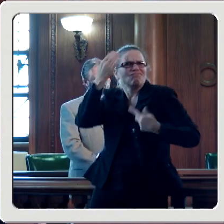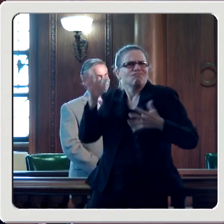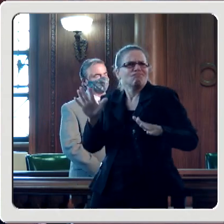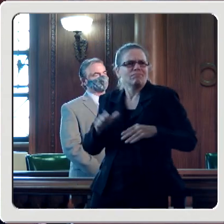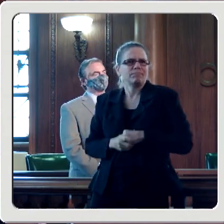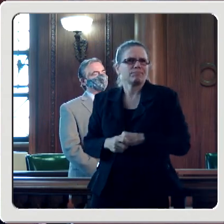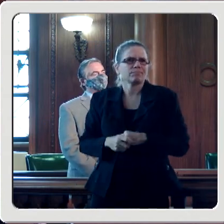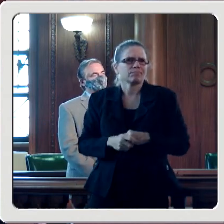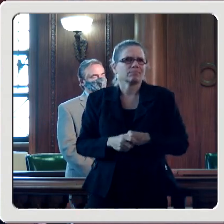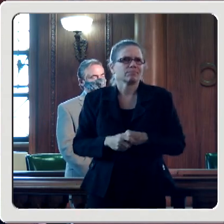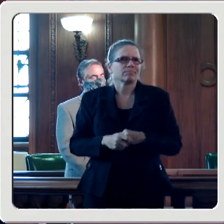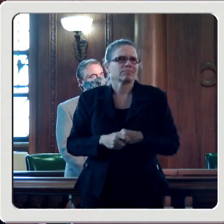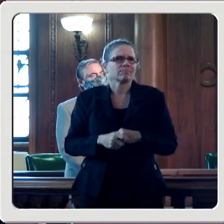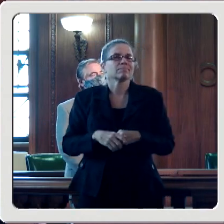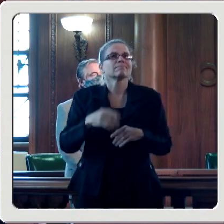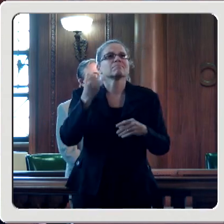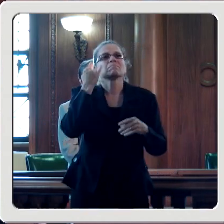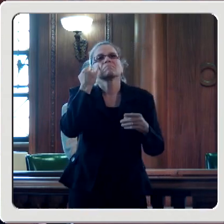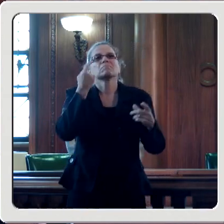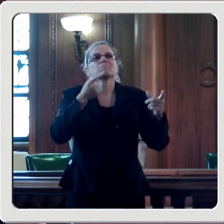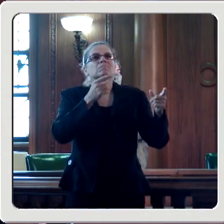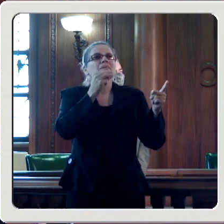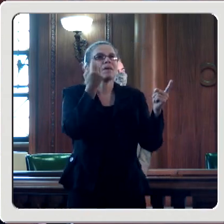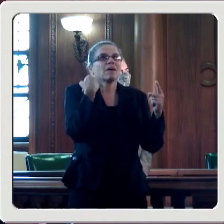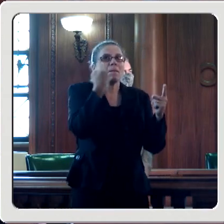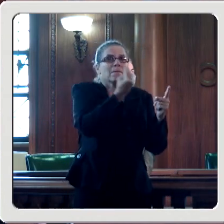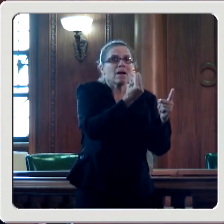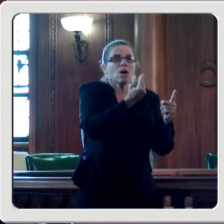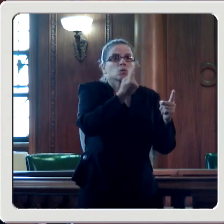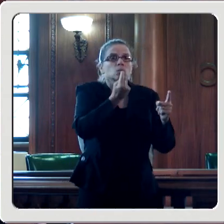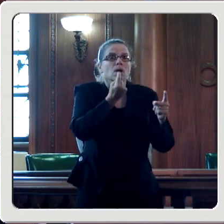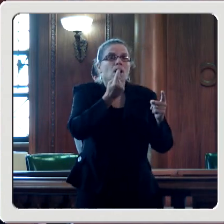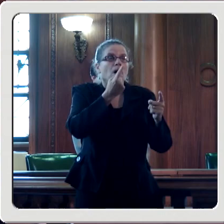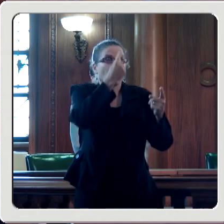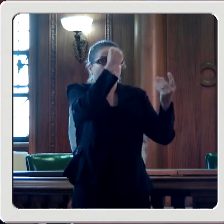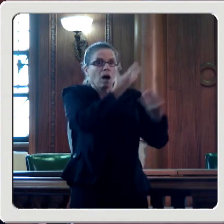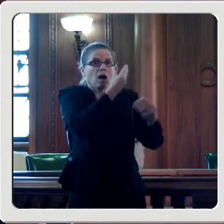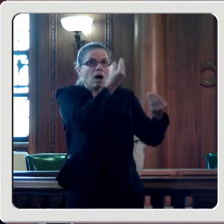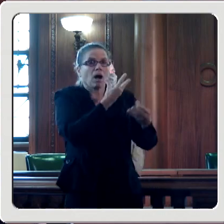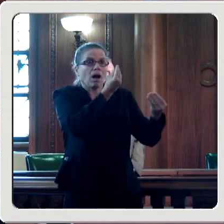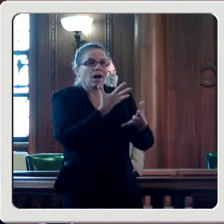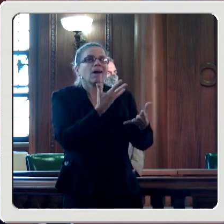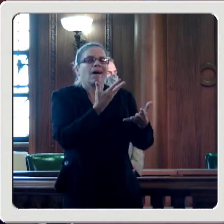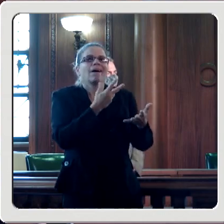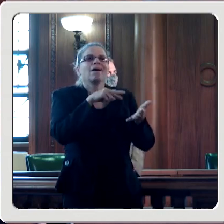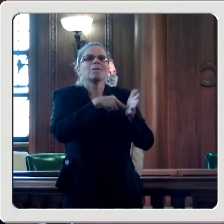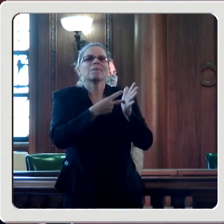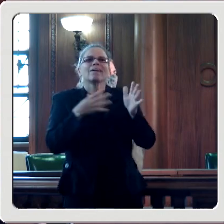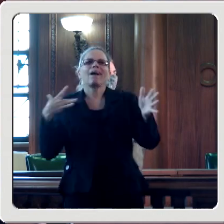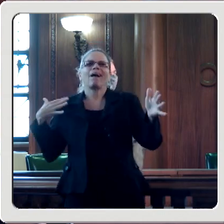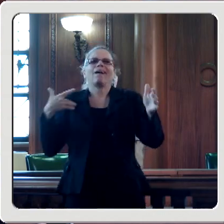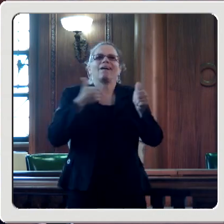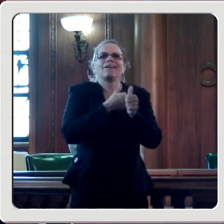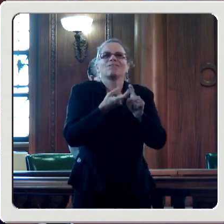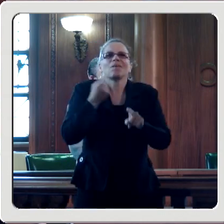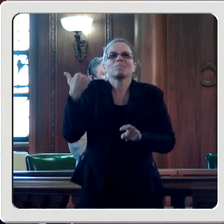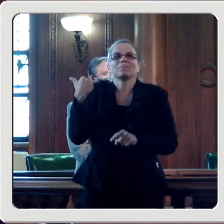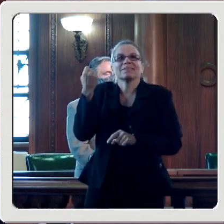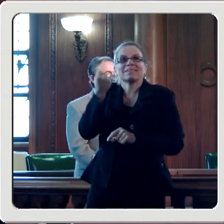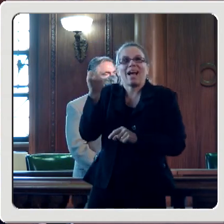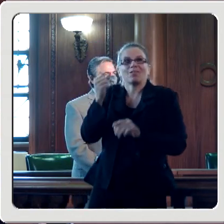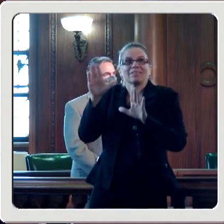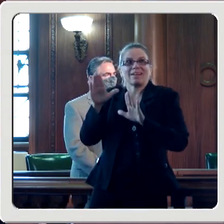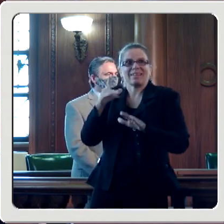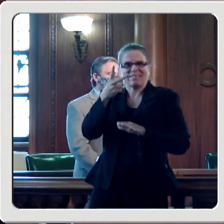may see a slight bump in the positivity rate for Saturday and Sunday if, in